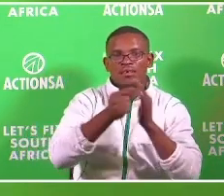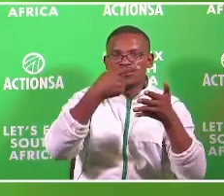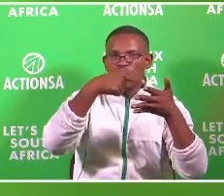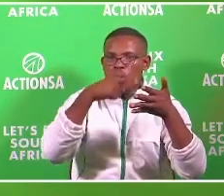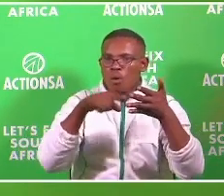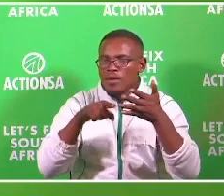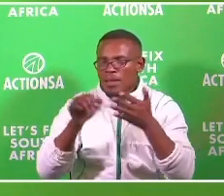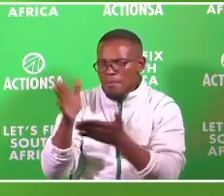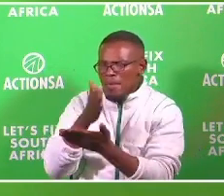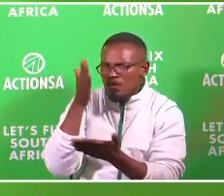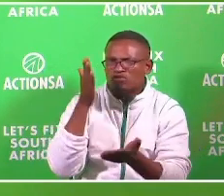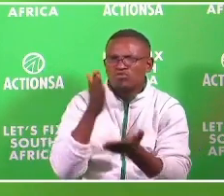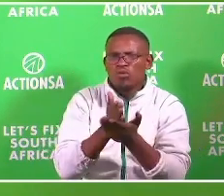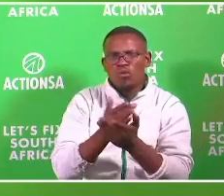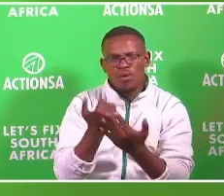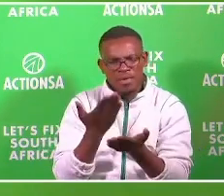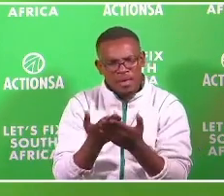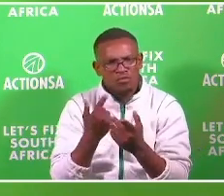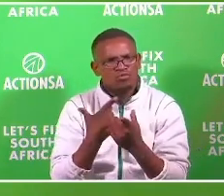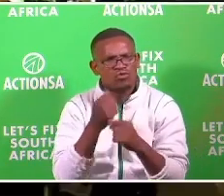they are fit for the job.